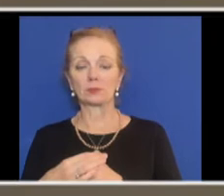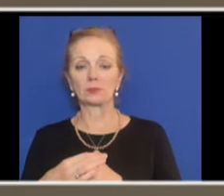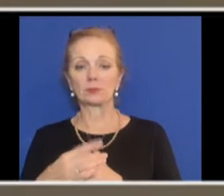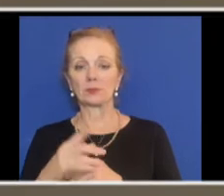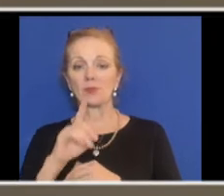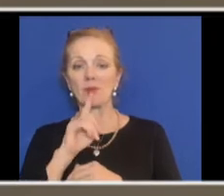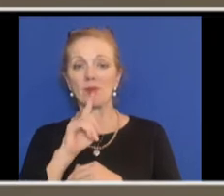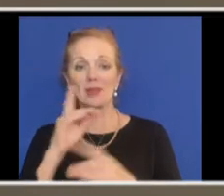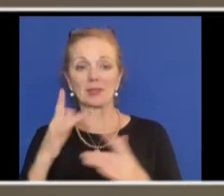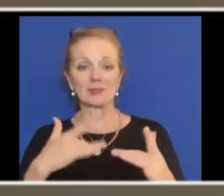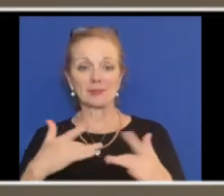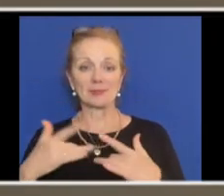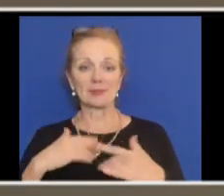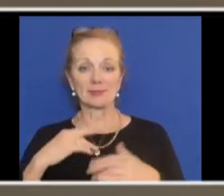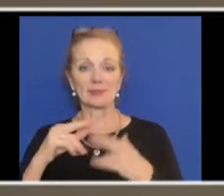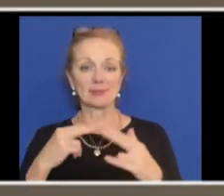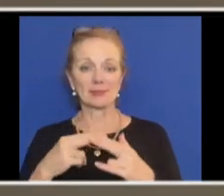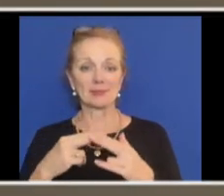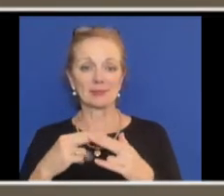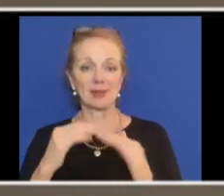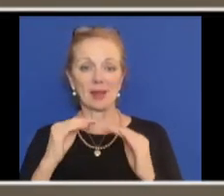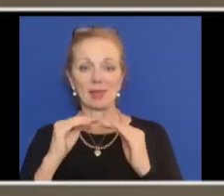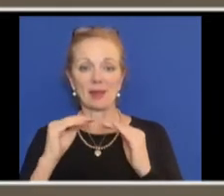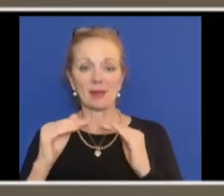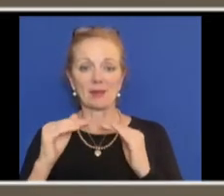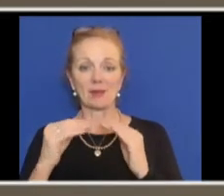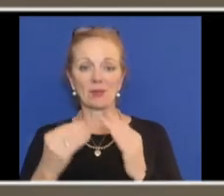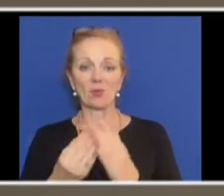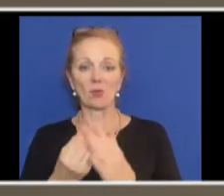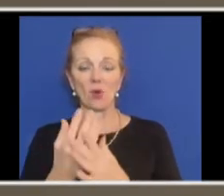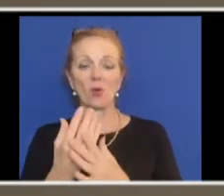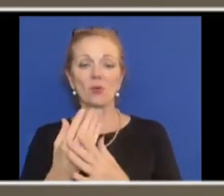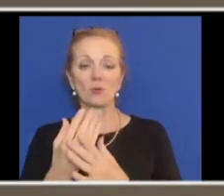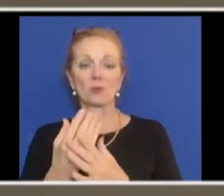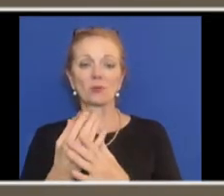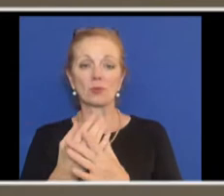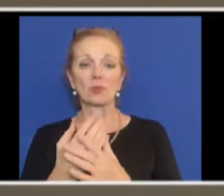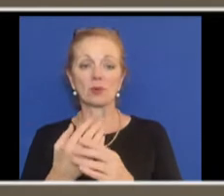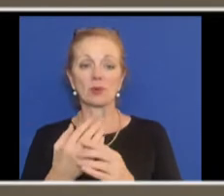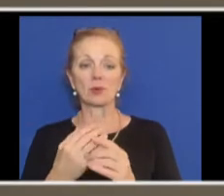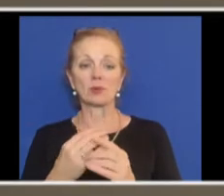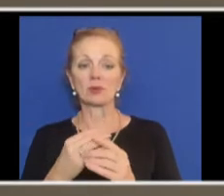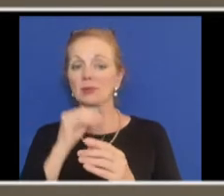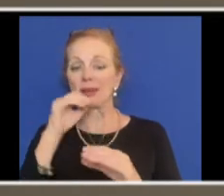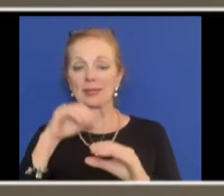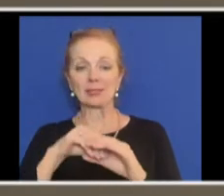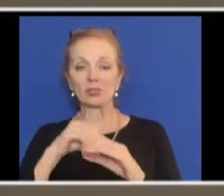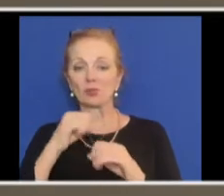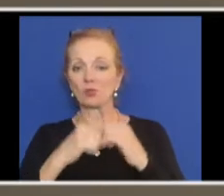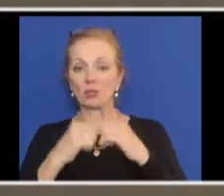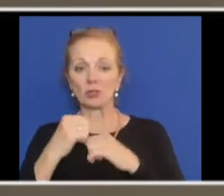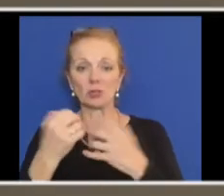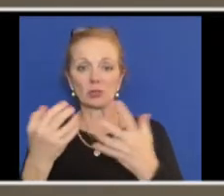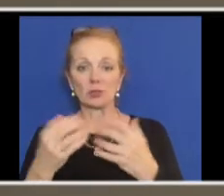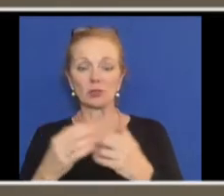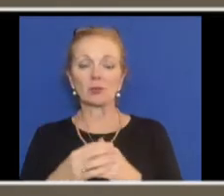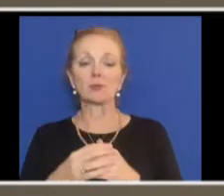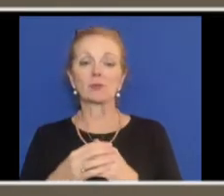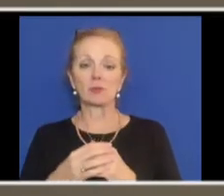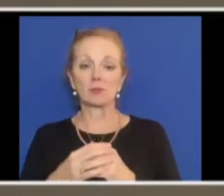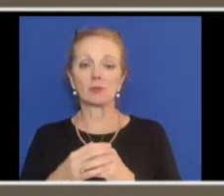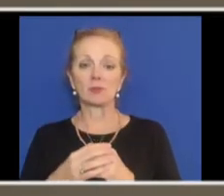concerned about the the level of growth without the infrastructure um